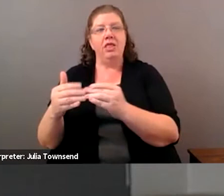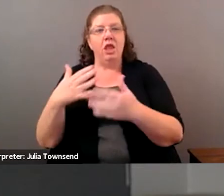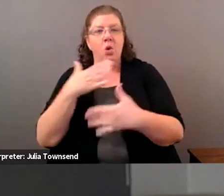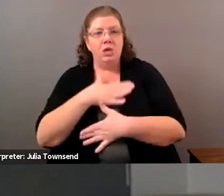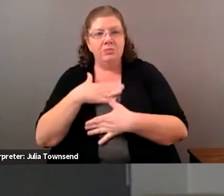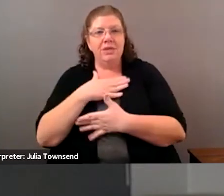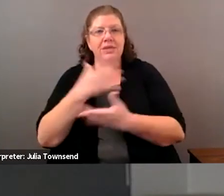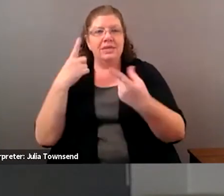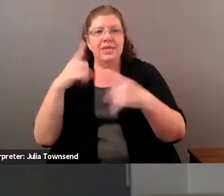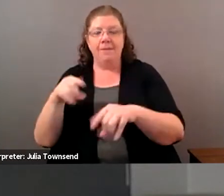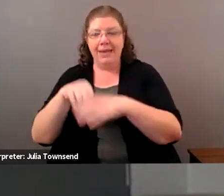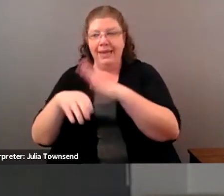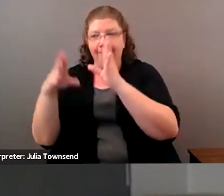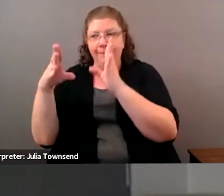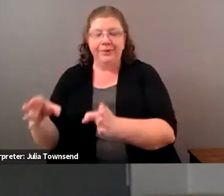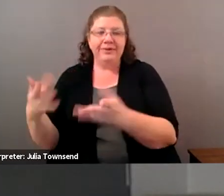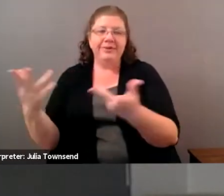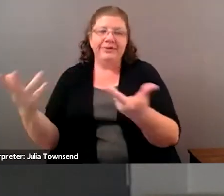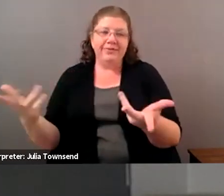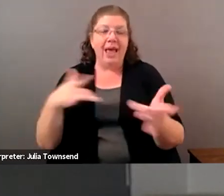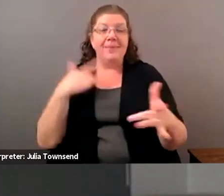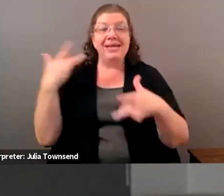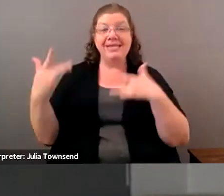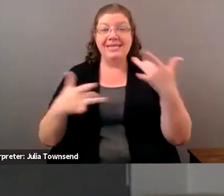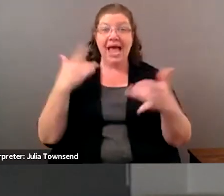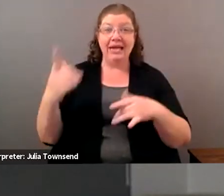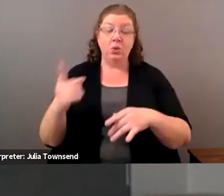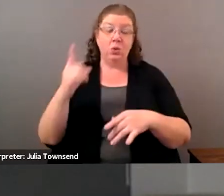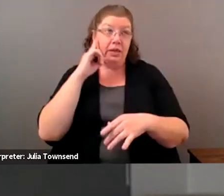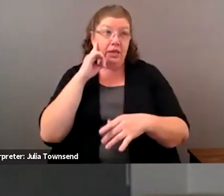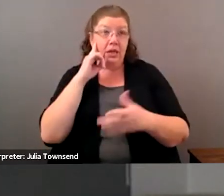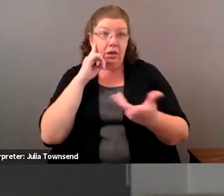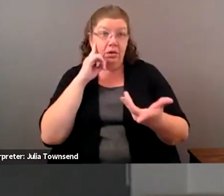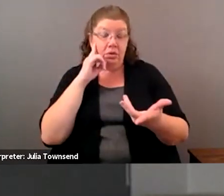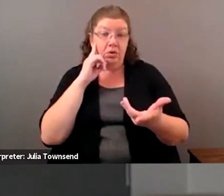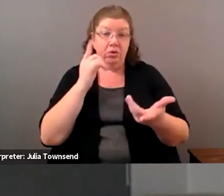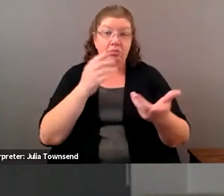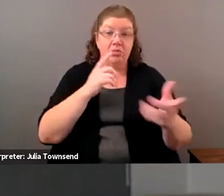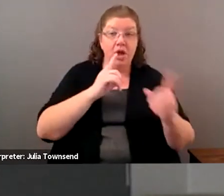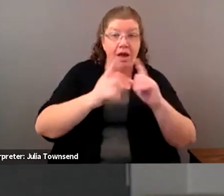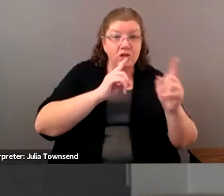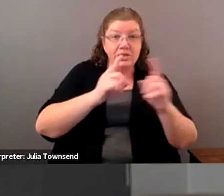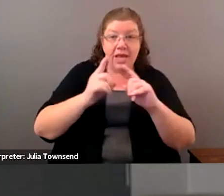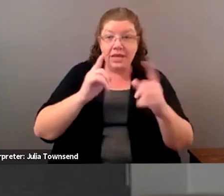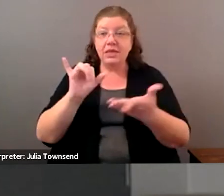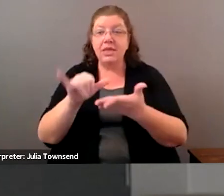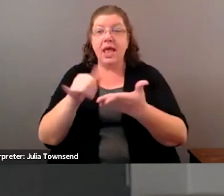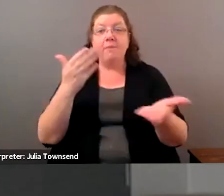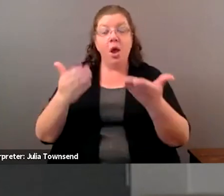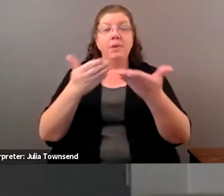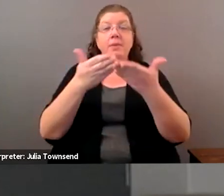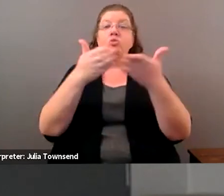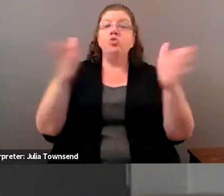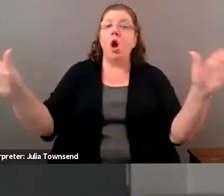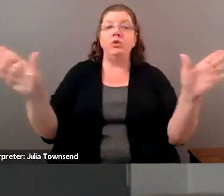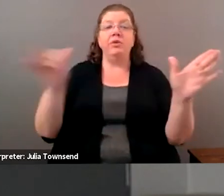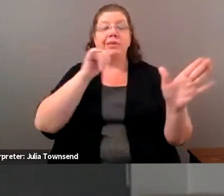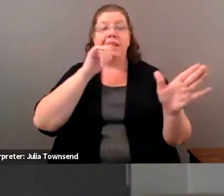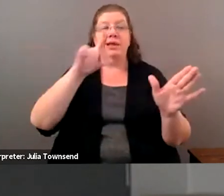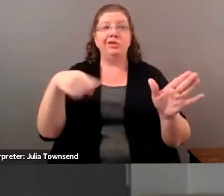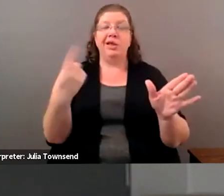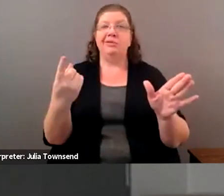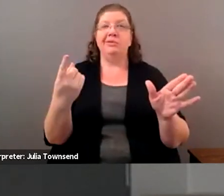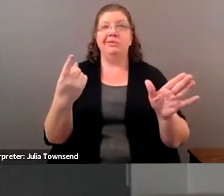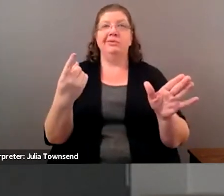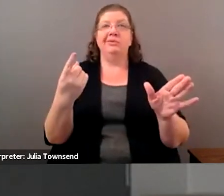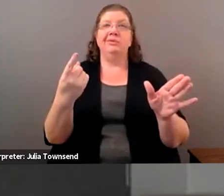face. So I'm excited to hear that in these conversations that they're probably much broader than just about